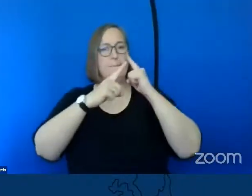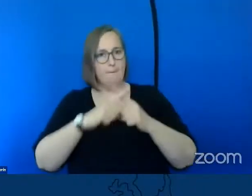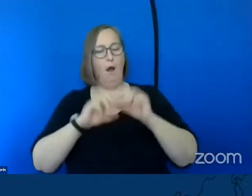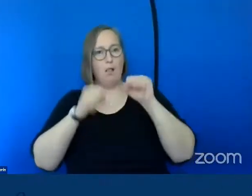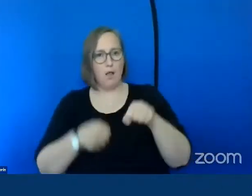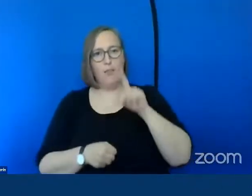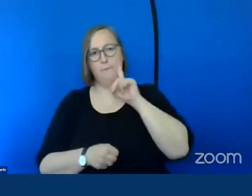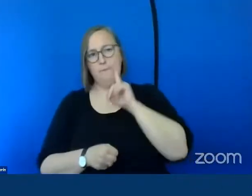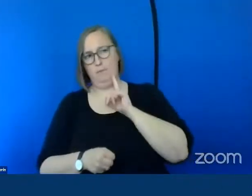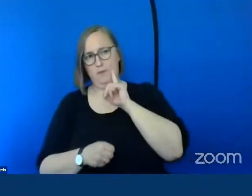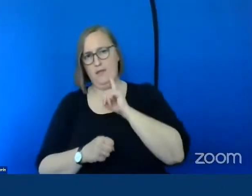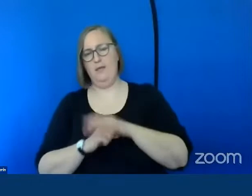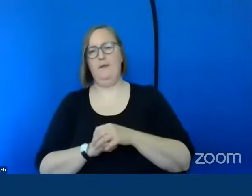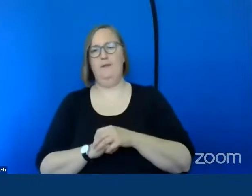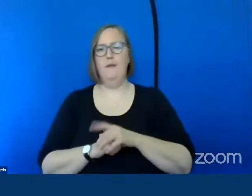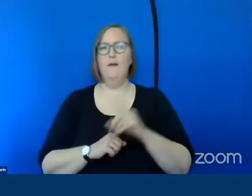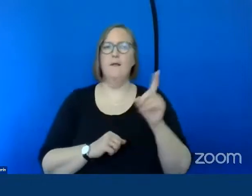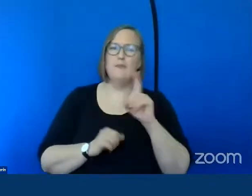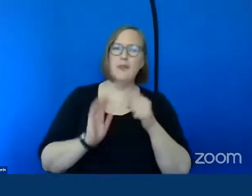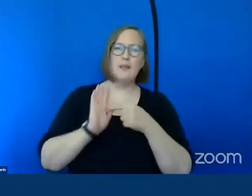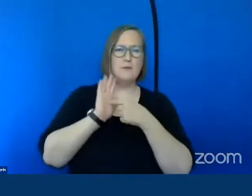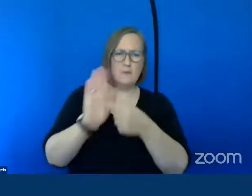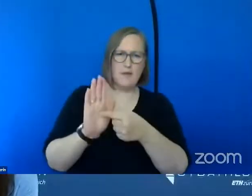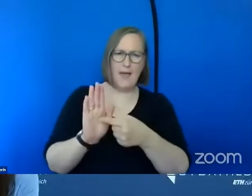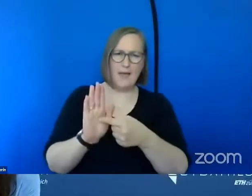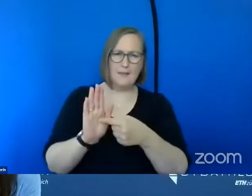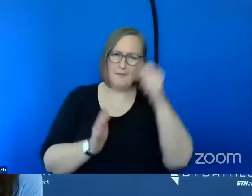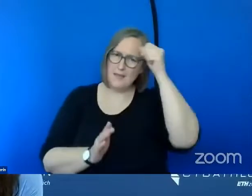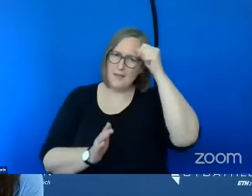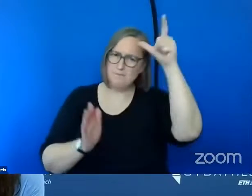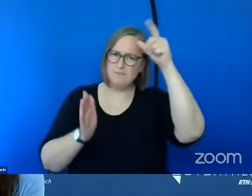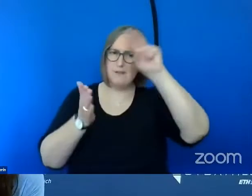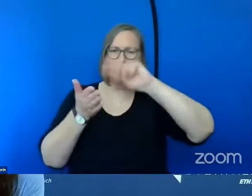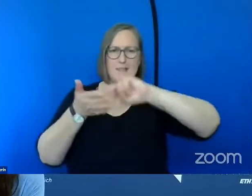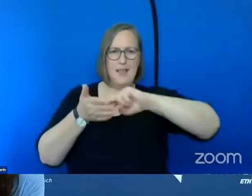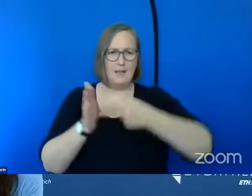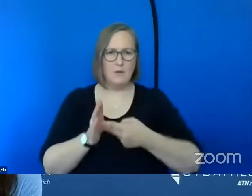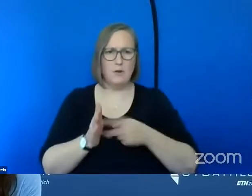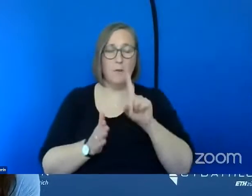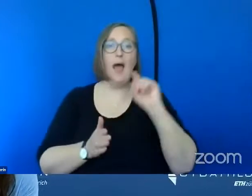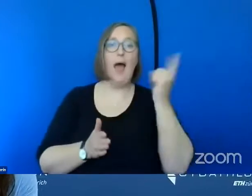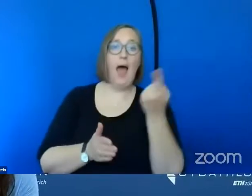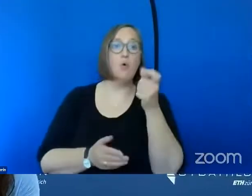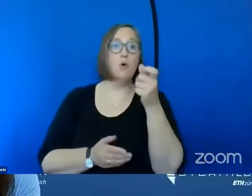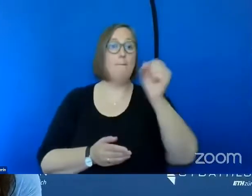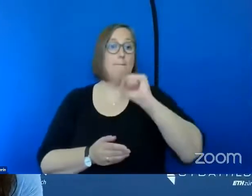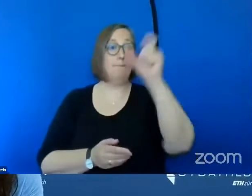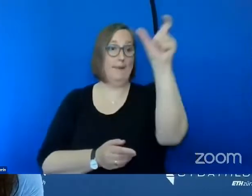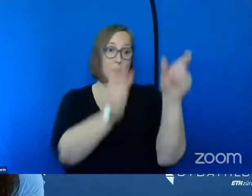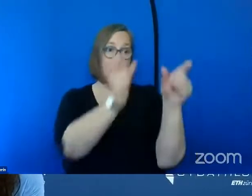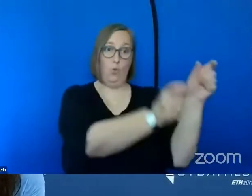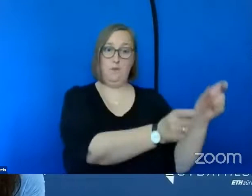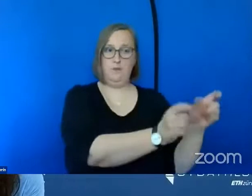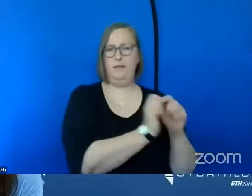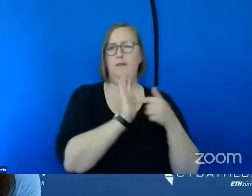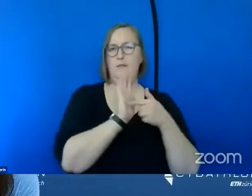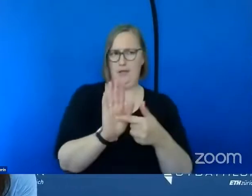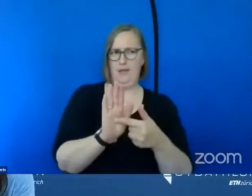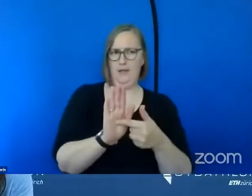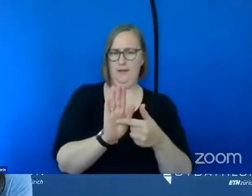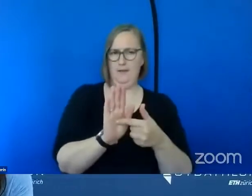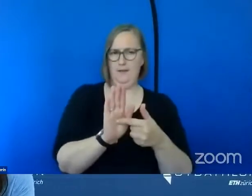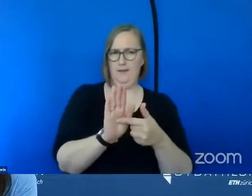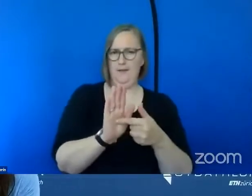between the skill and the device. Of course, the device has to work reliably, and we will see very different approaches how